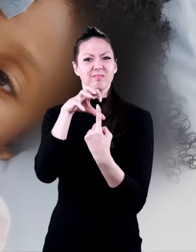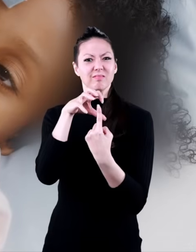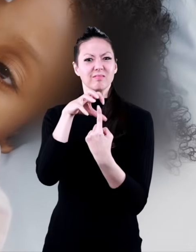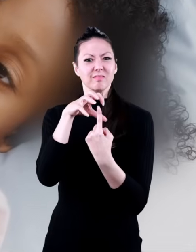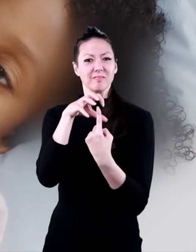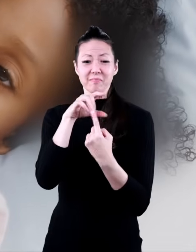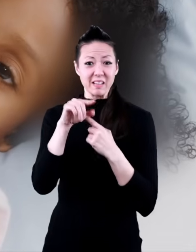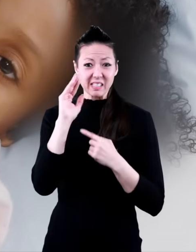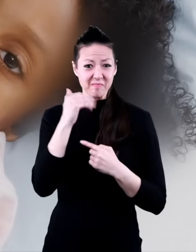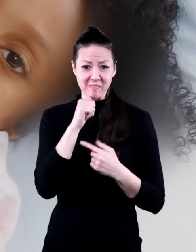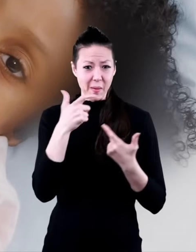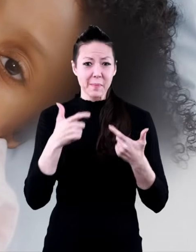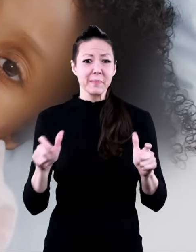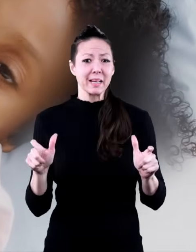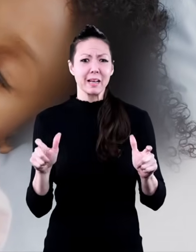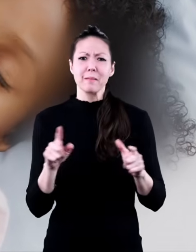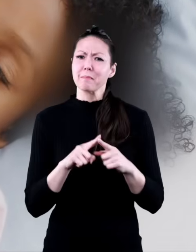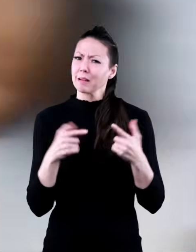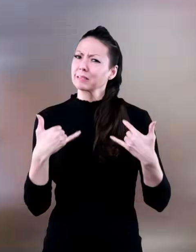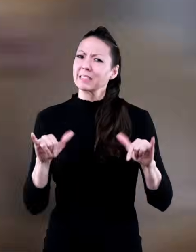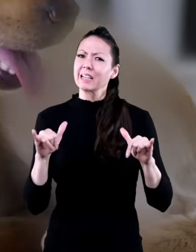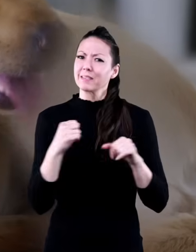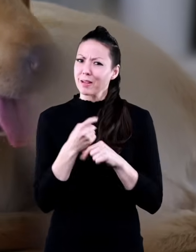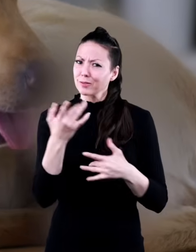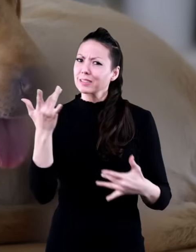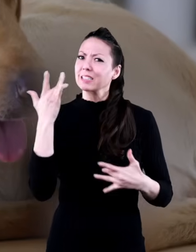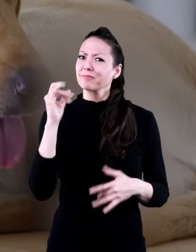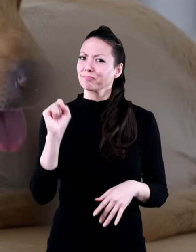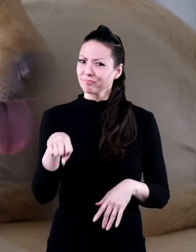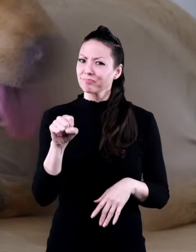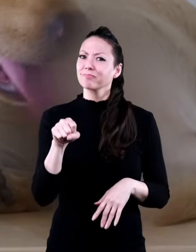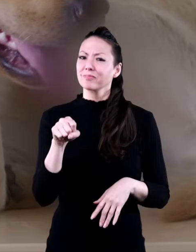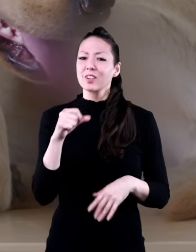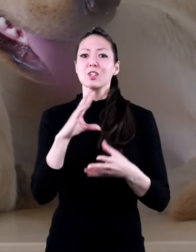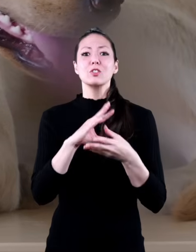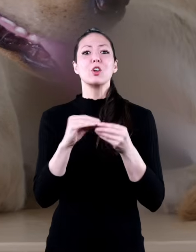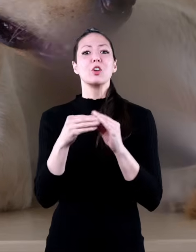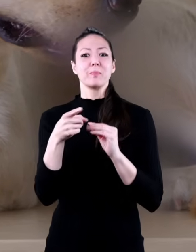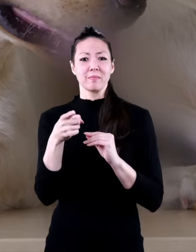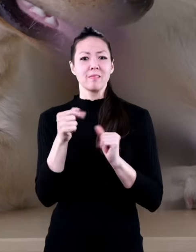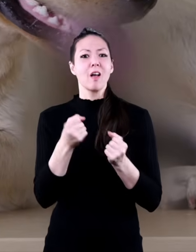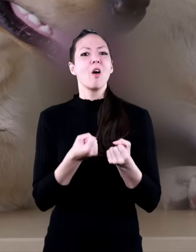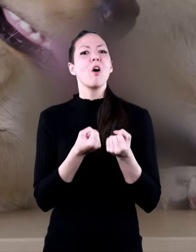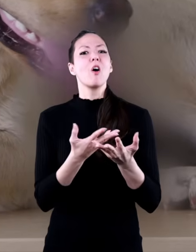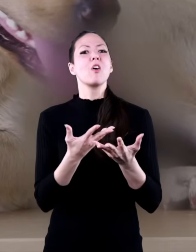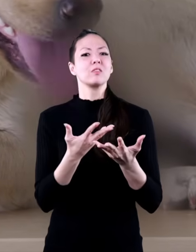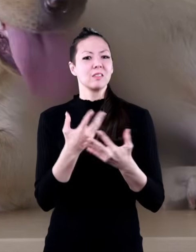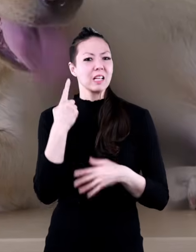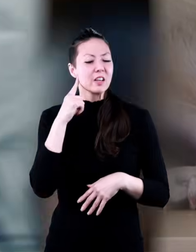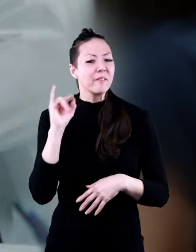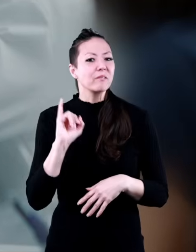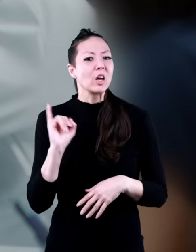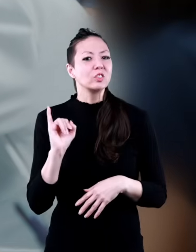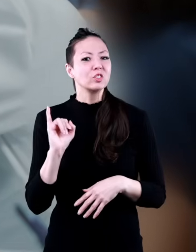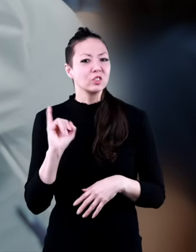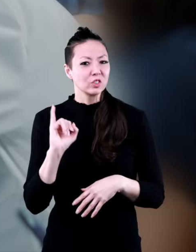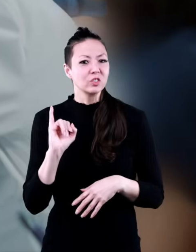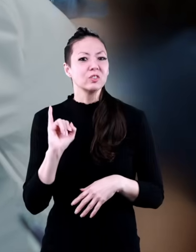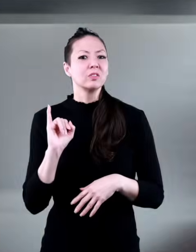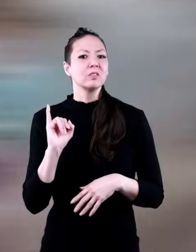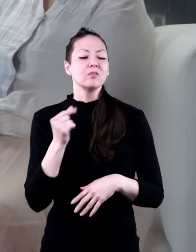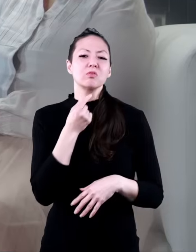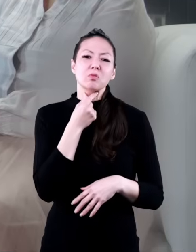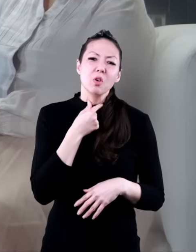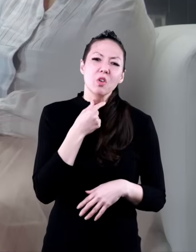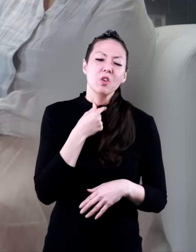does not seem that huge but they can still make you sick these germs can cause things like ear infections